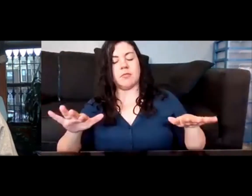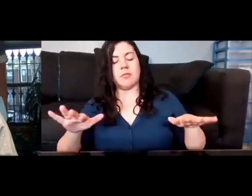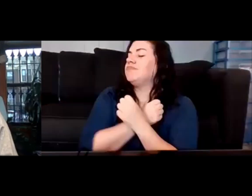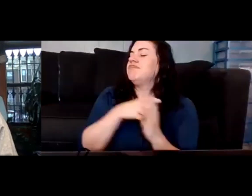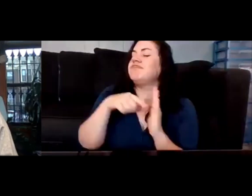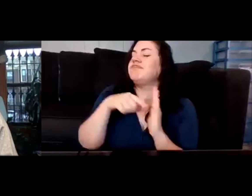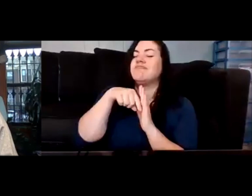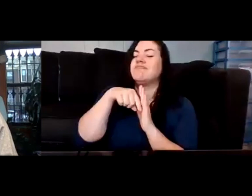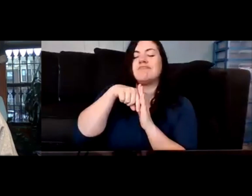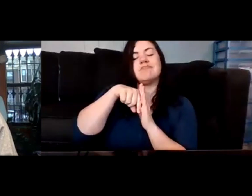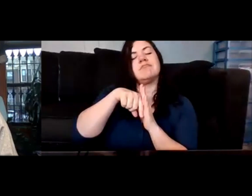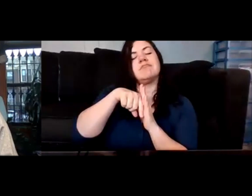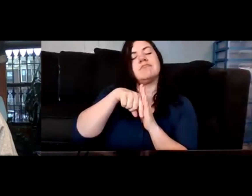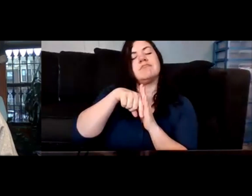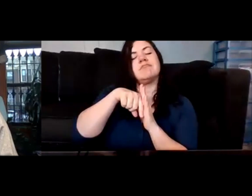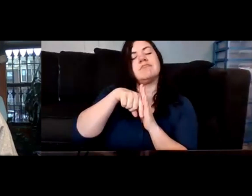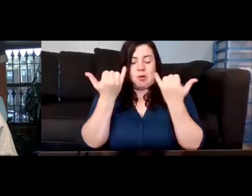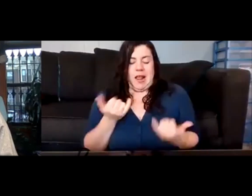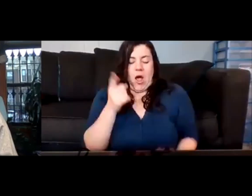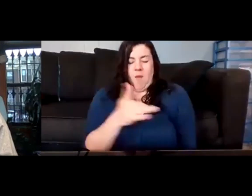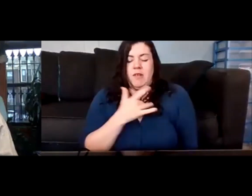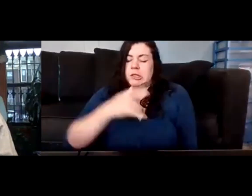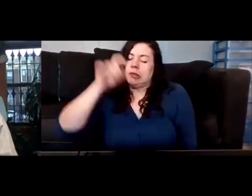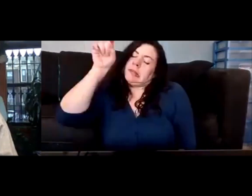Whatever you need, send it to yourself.